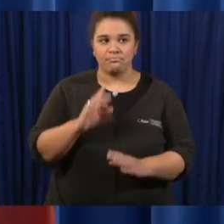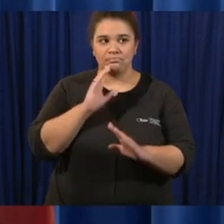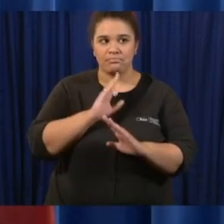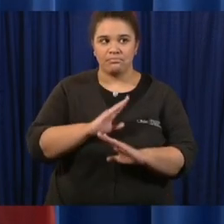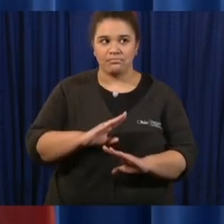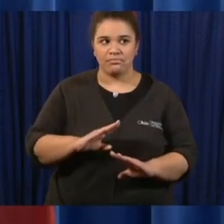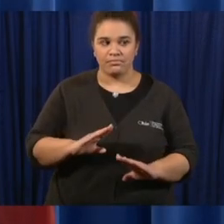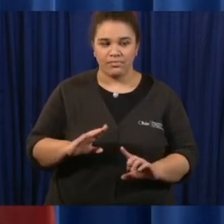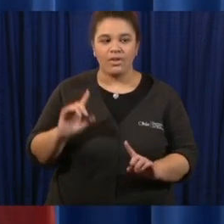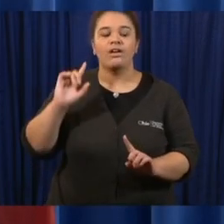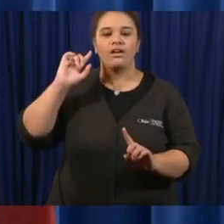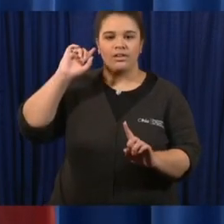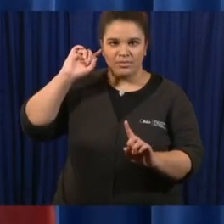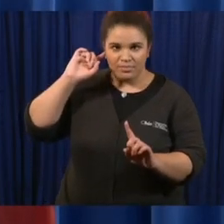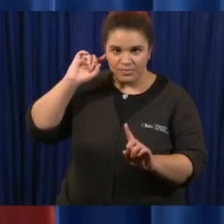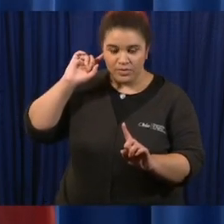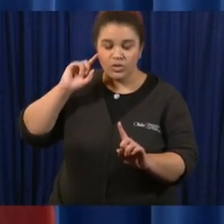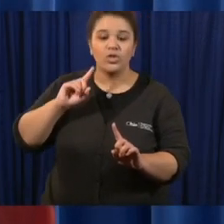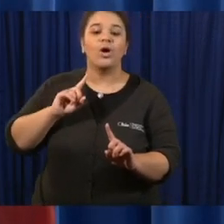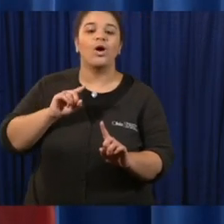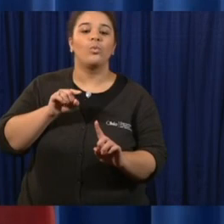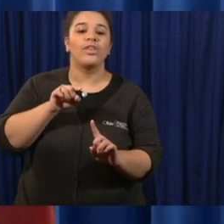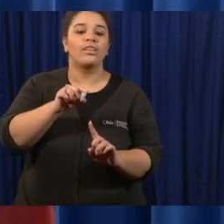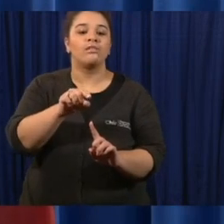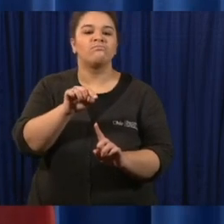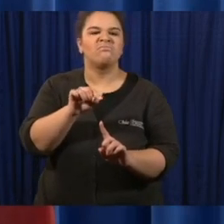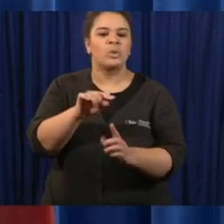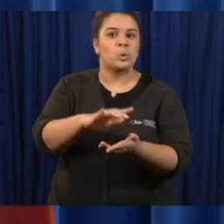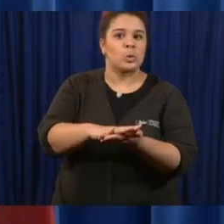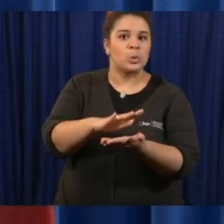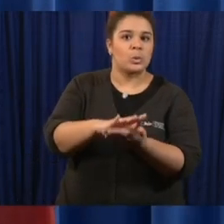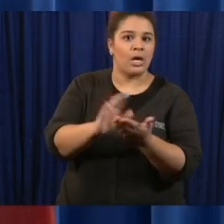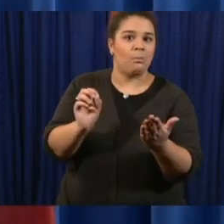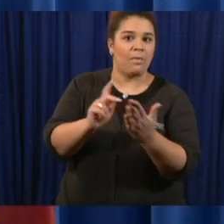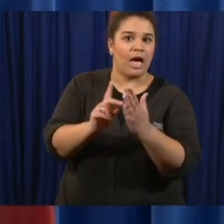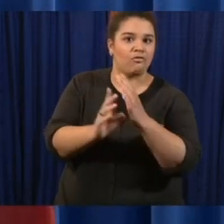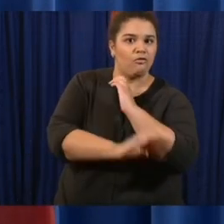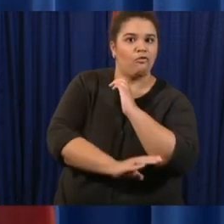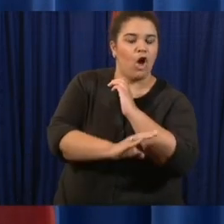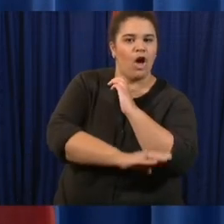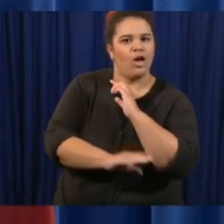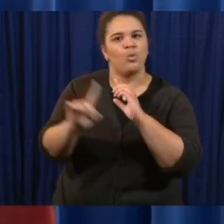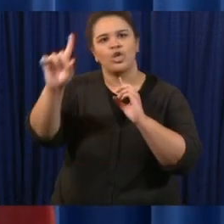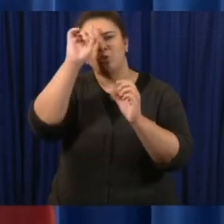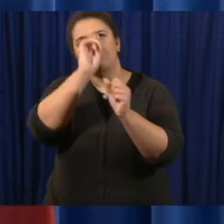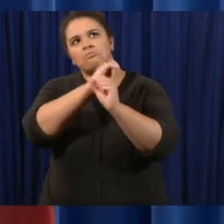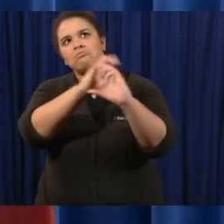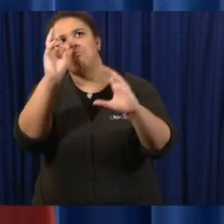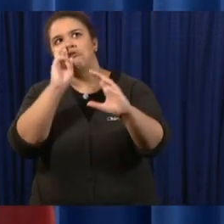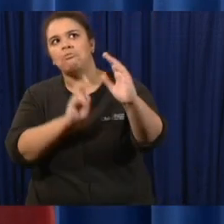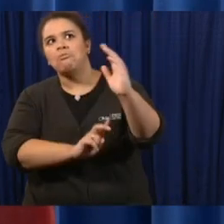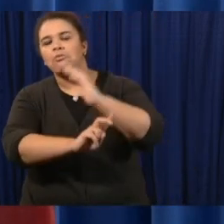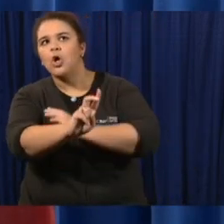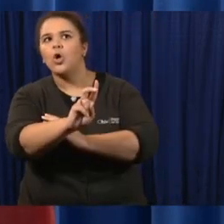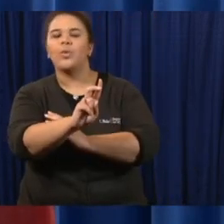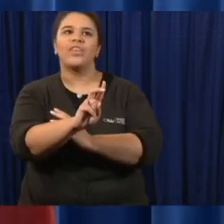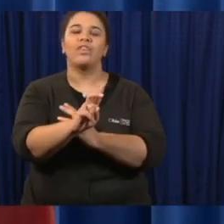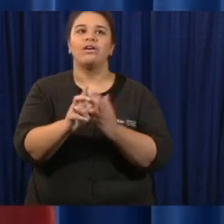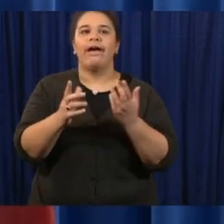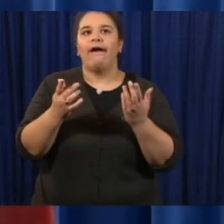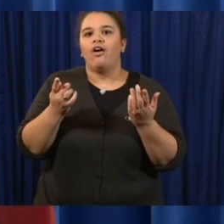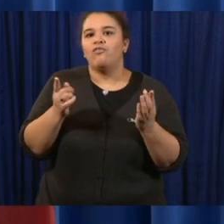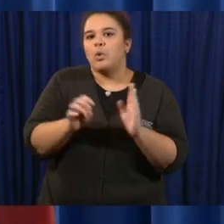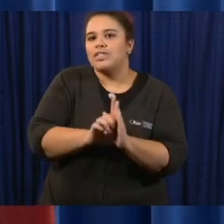Return in the fall. What do you foresee as the future of social distancing in the classroom when the school bell rings